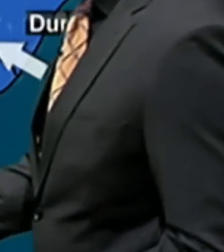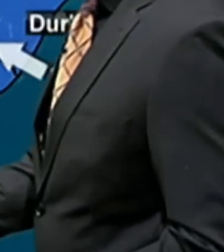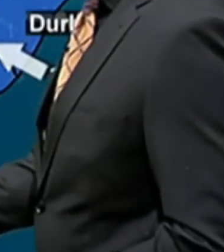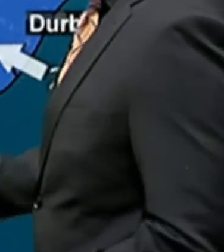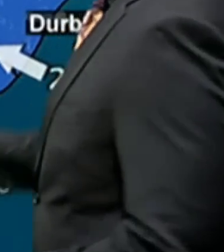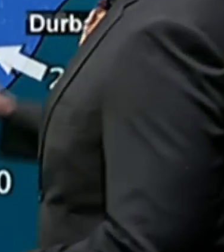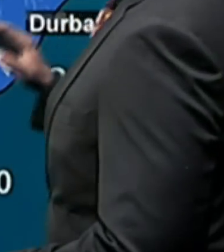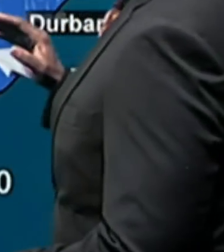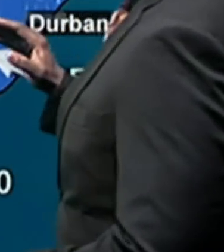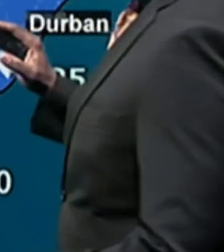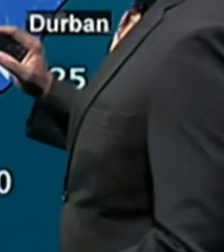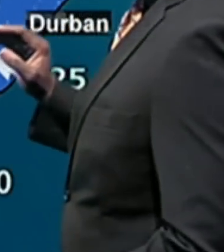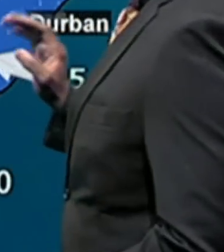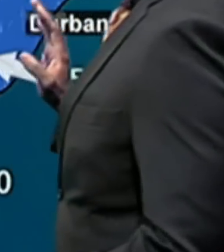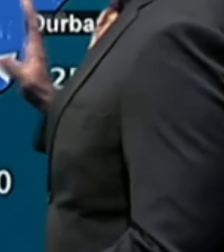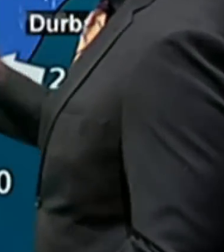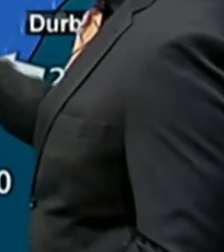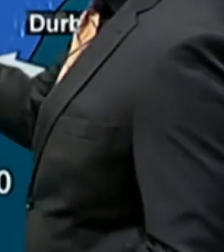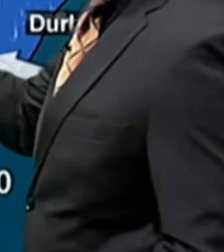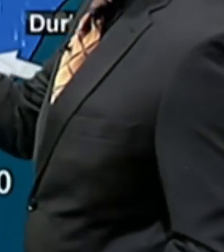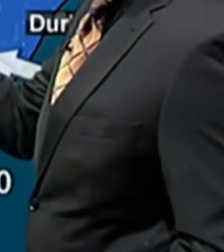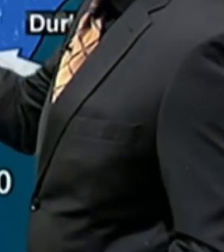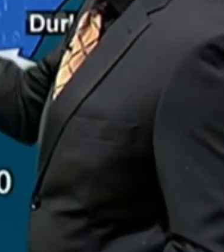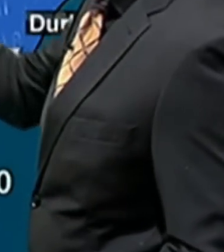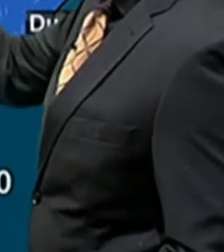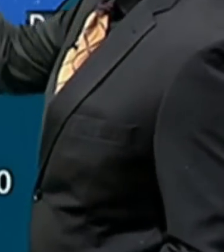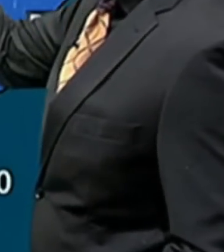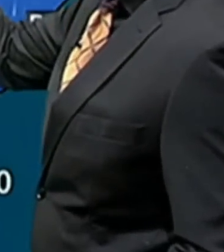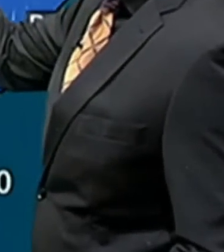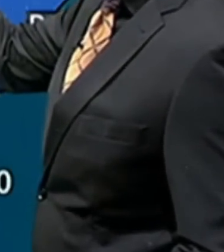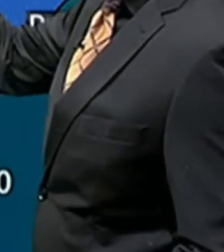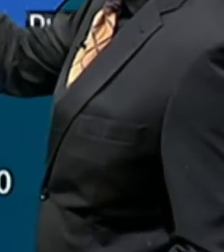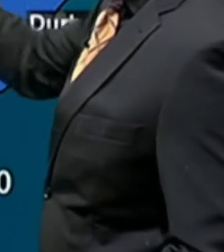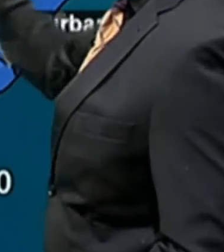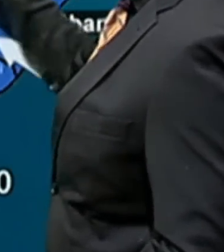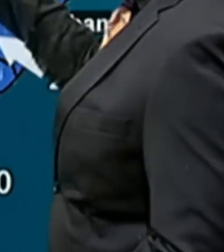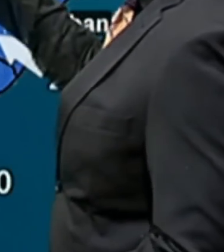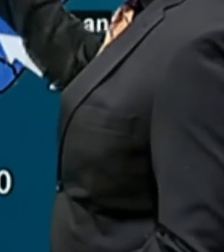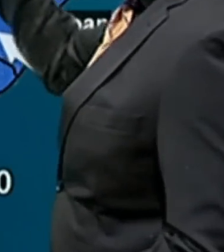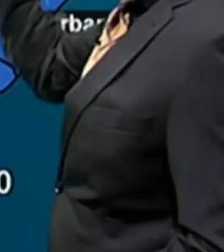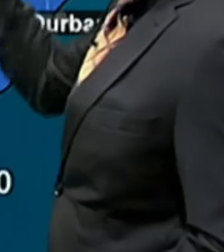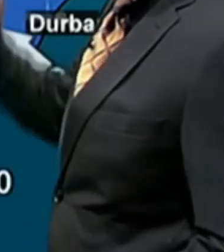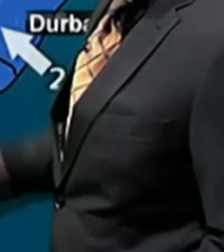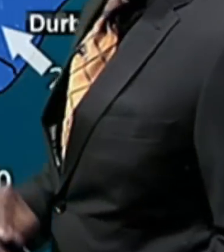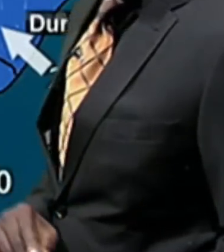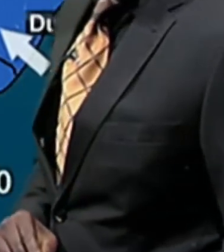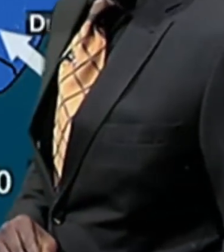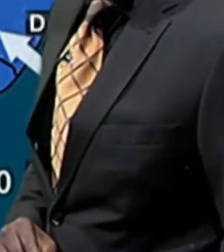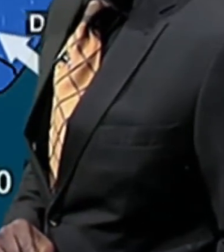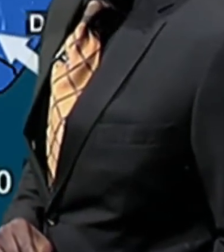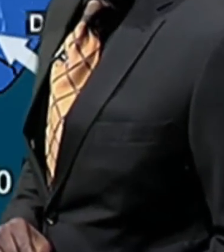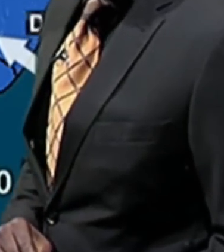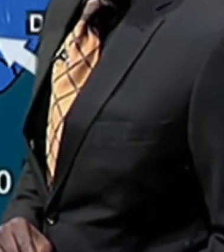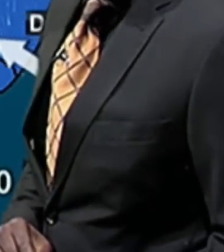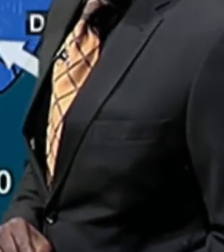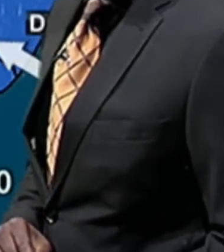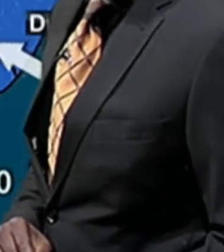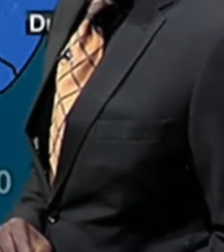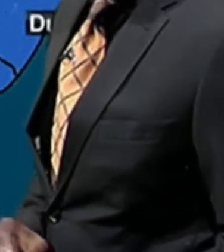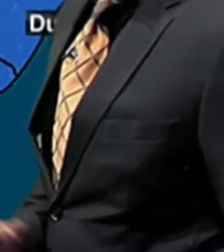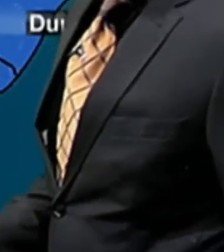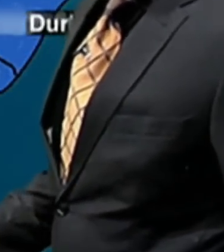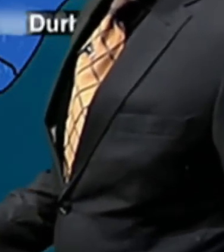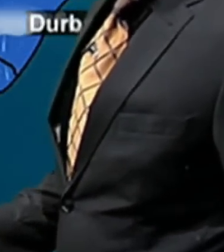shebele ka qabega ho nyola jwa tla fela ka thekong ke akretsa boholo ba Freestata se tse ksala mafikelo hona ka ro gauta o nyola ho fela ka polokwane e tla le pula tsena